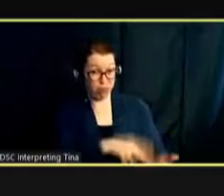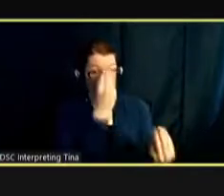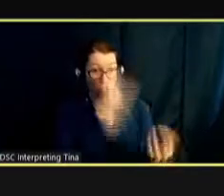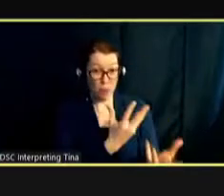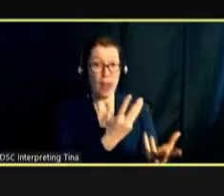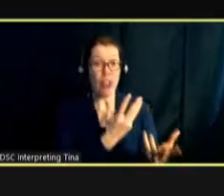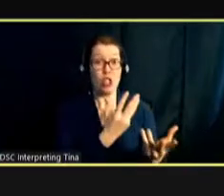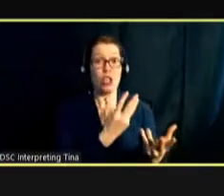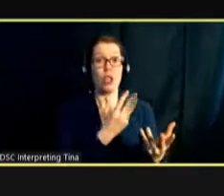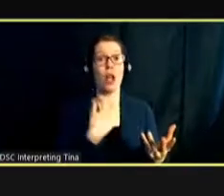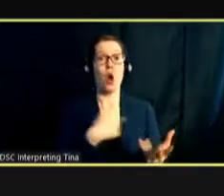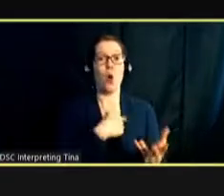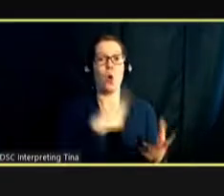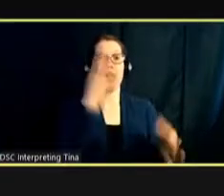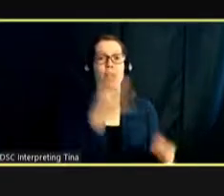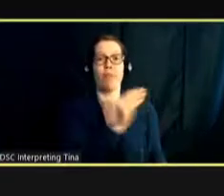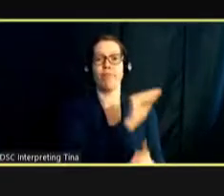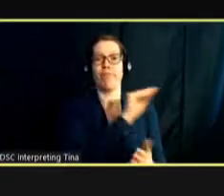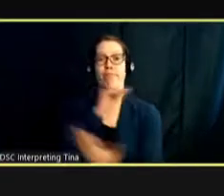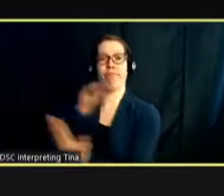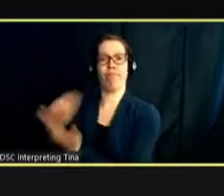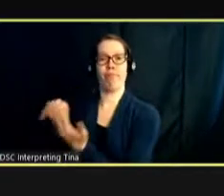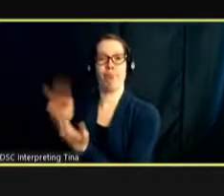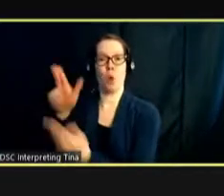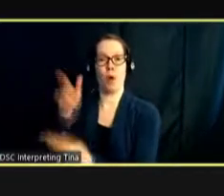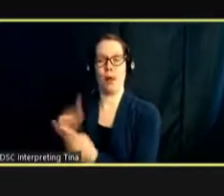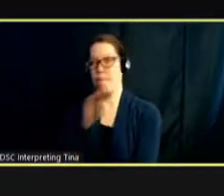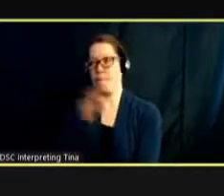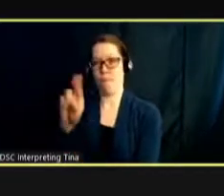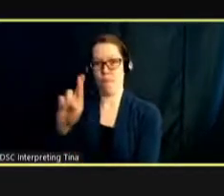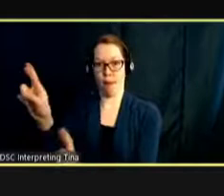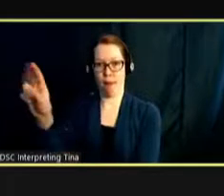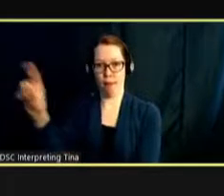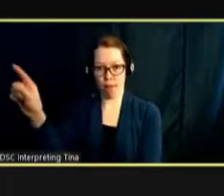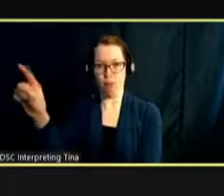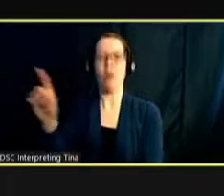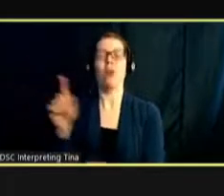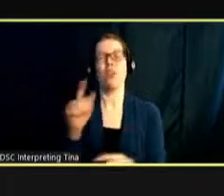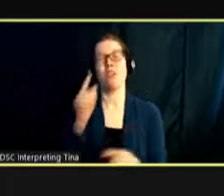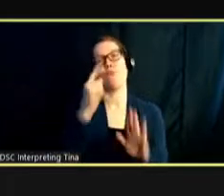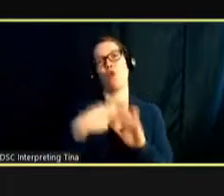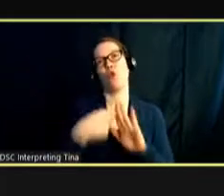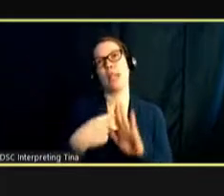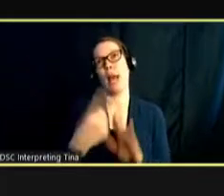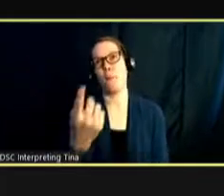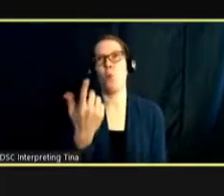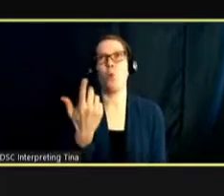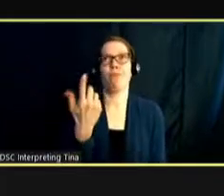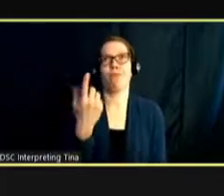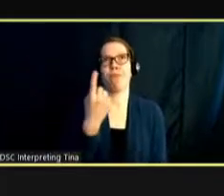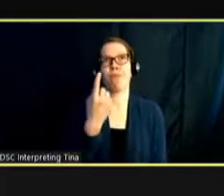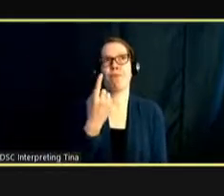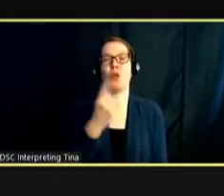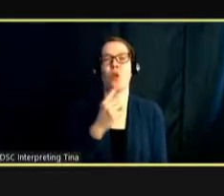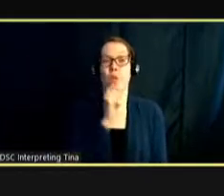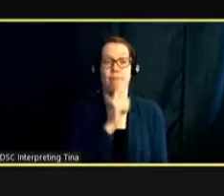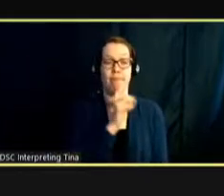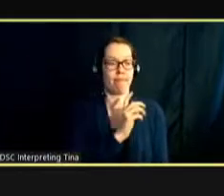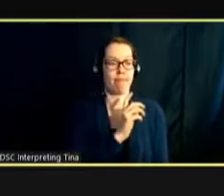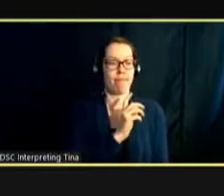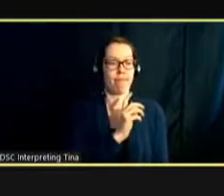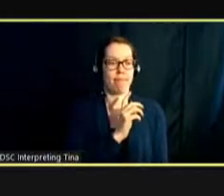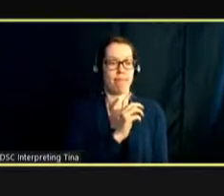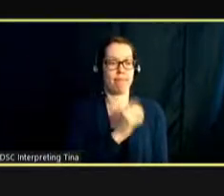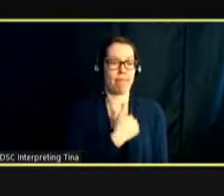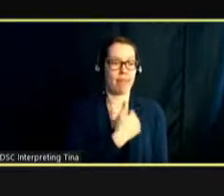that allows us then to say, okay, so we know, I'm just going to use 1B, for example. So we know that K through 12, I'm